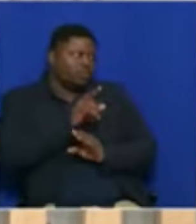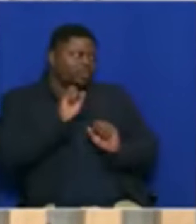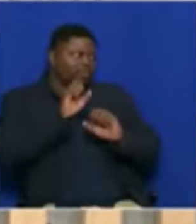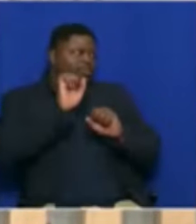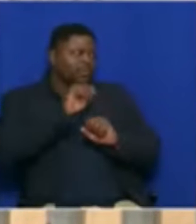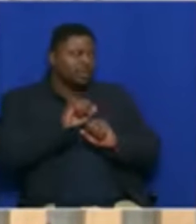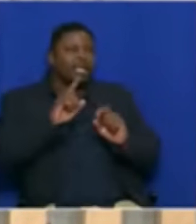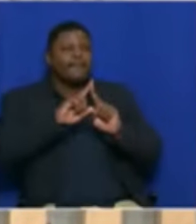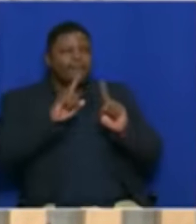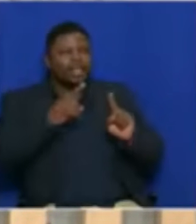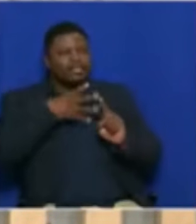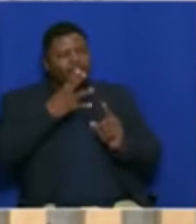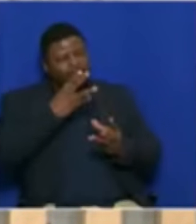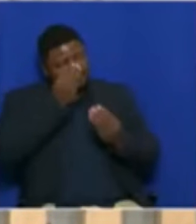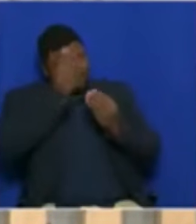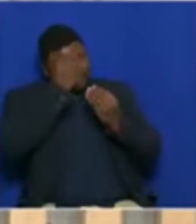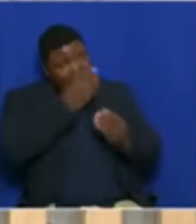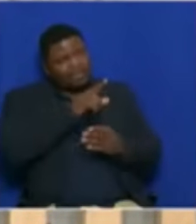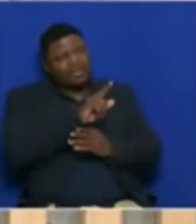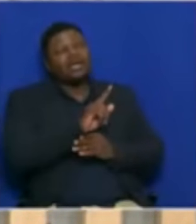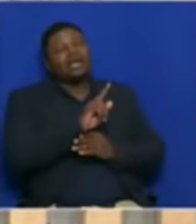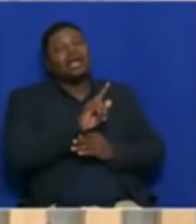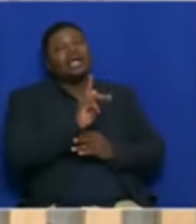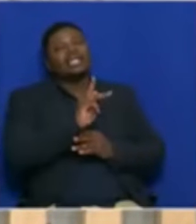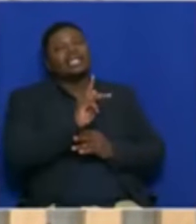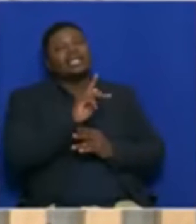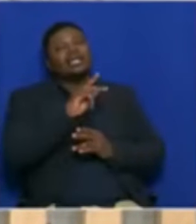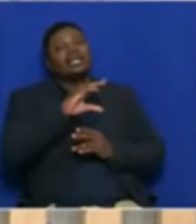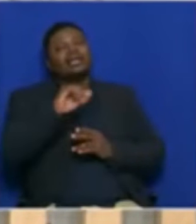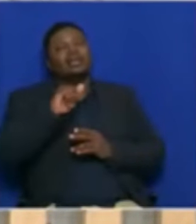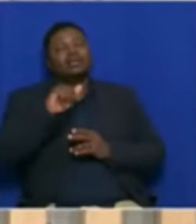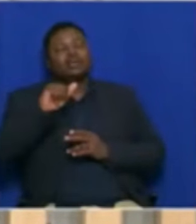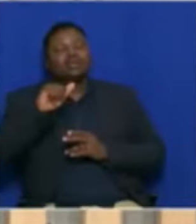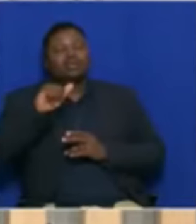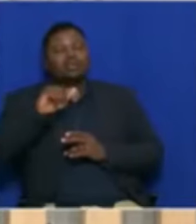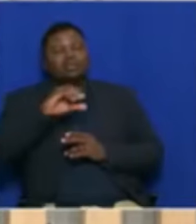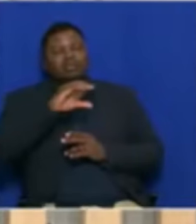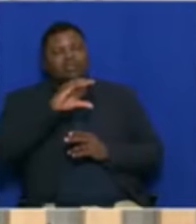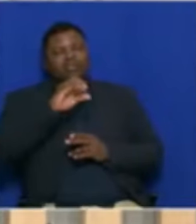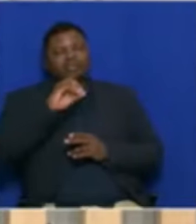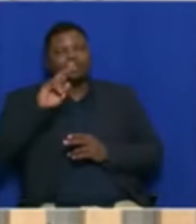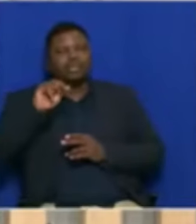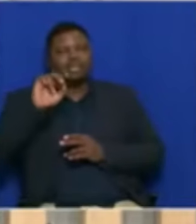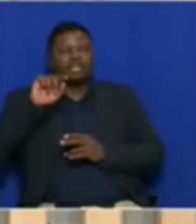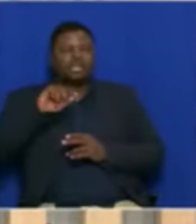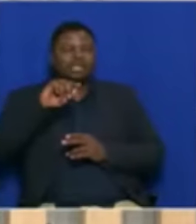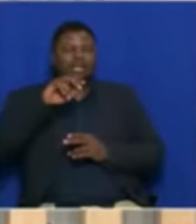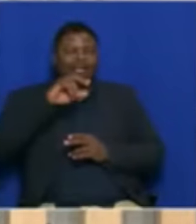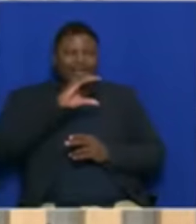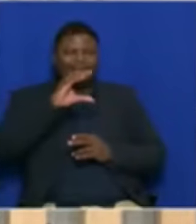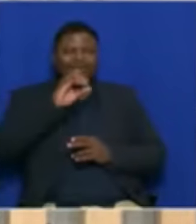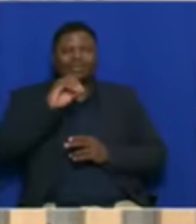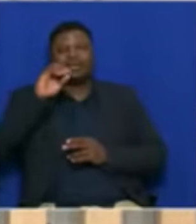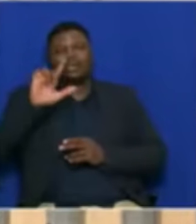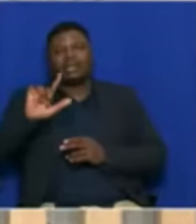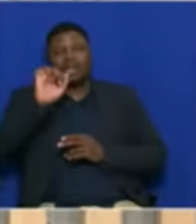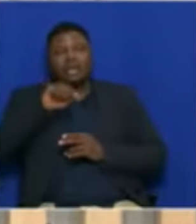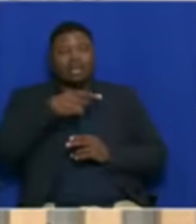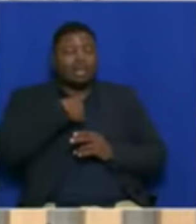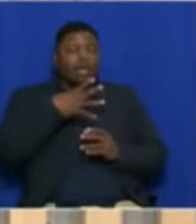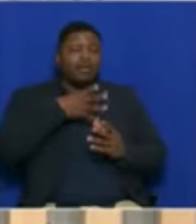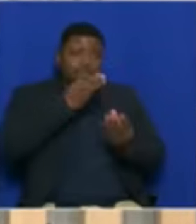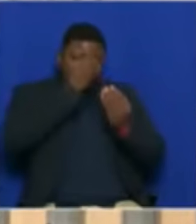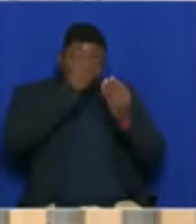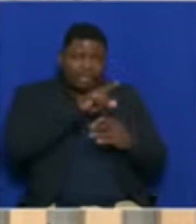Commissioner Kumalo has made the one point I wanted to make, which is to clarify that I'm engaging with you, as